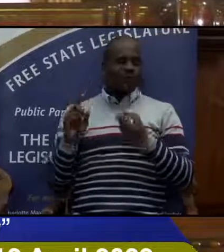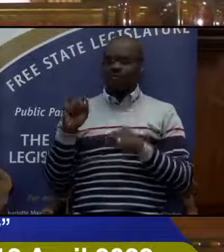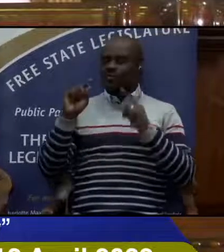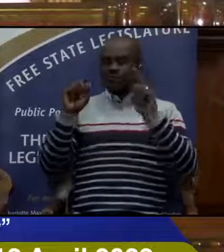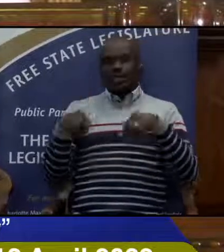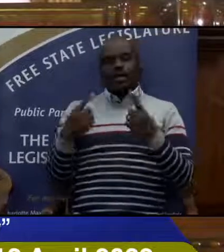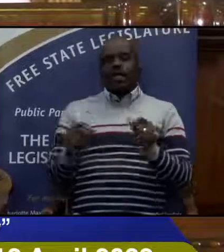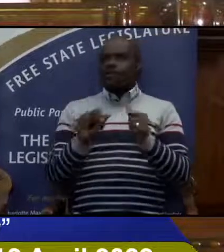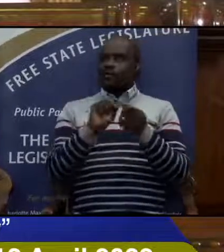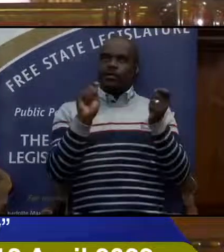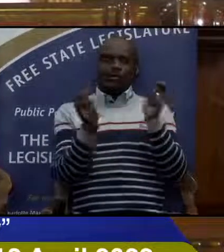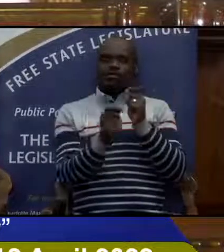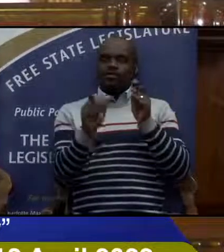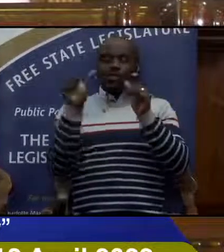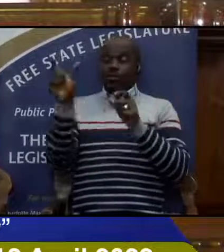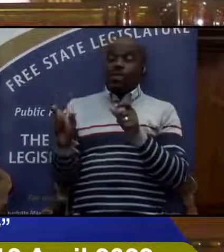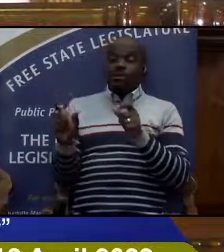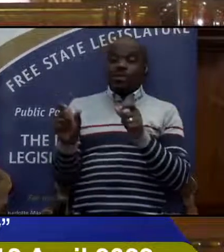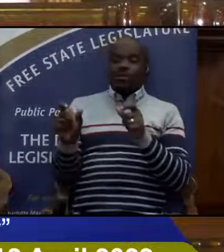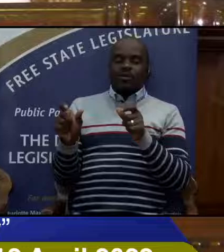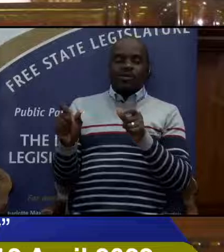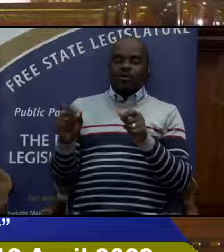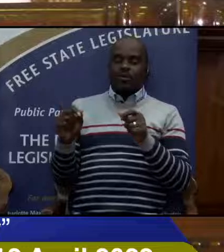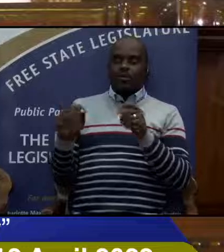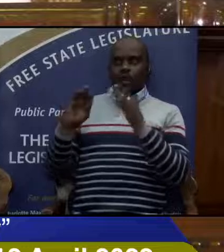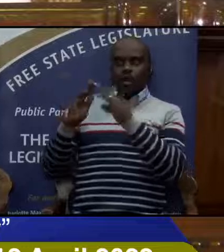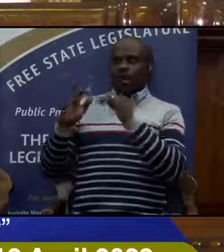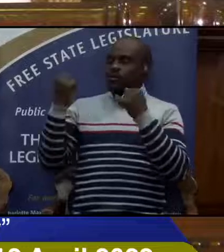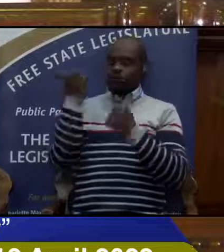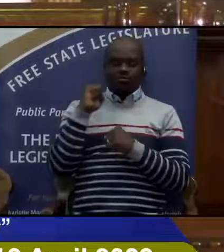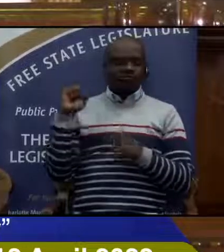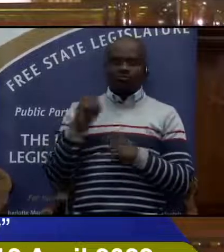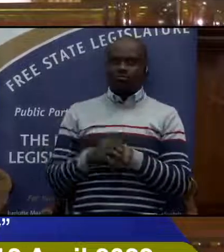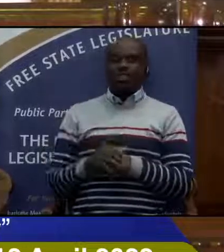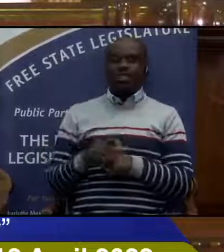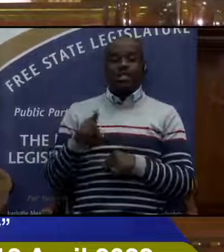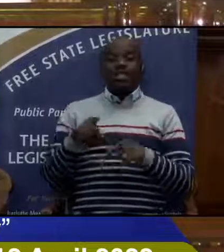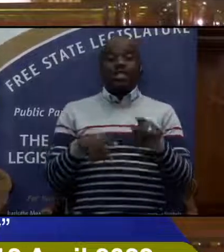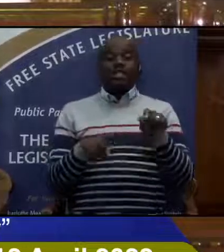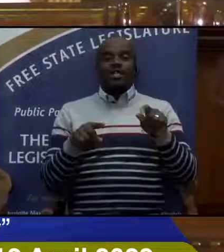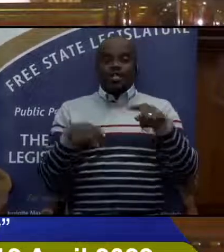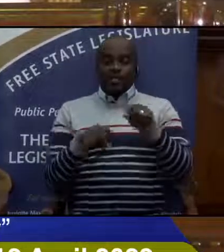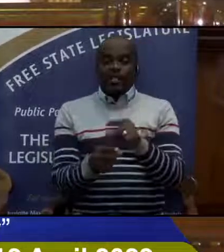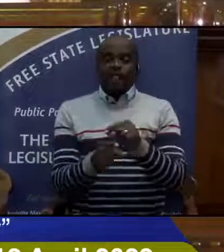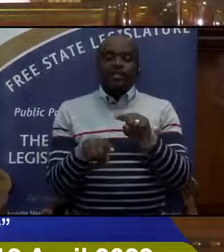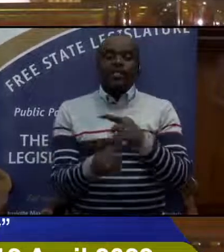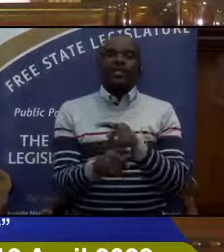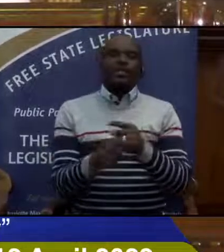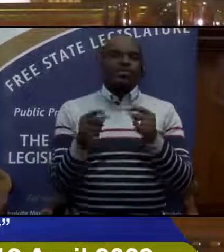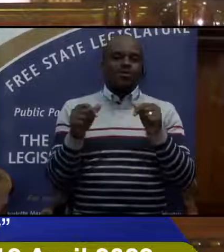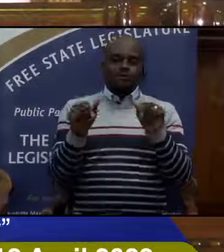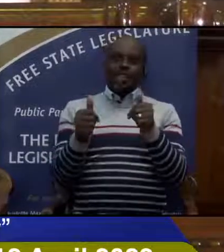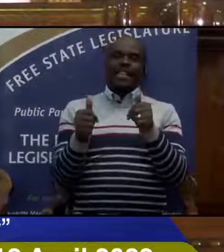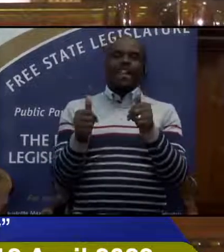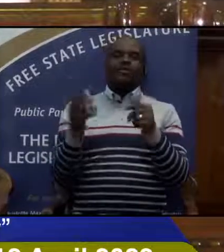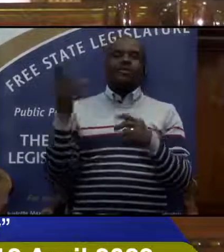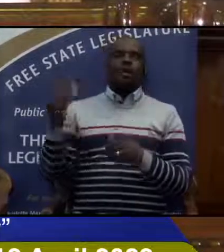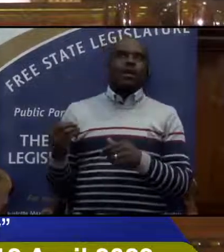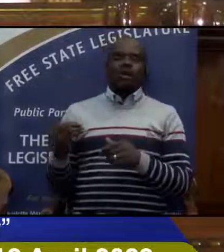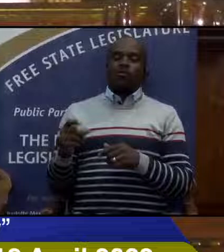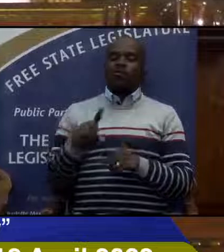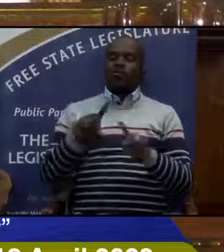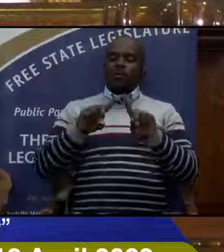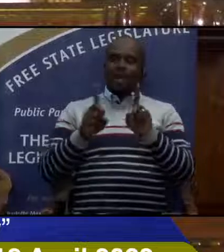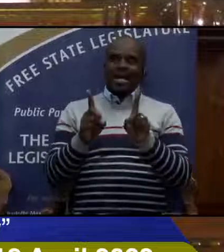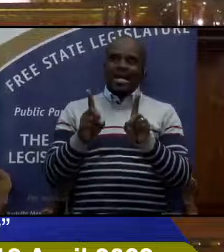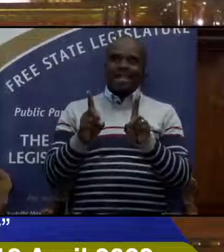to have if you're able to do it. But our people in the ground want food on the table. Those are must-haves